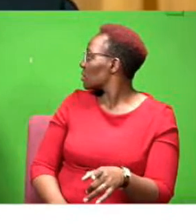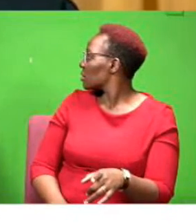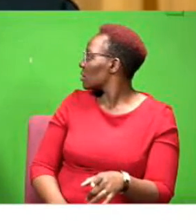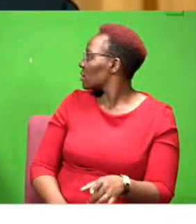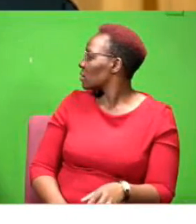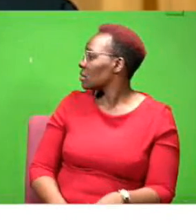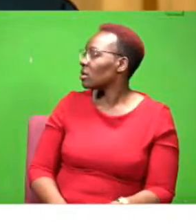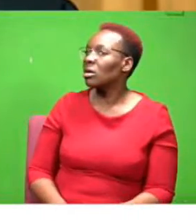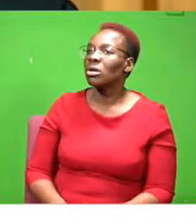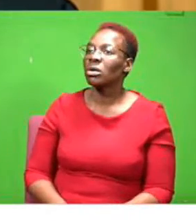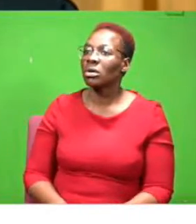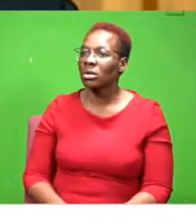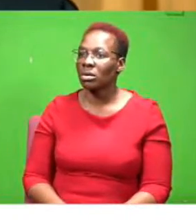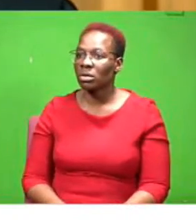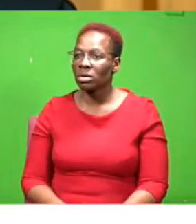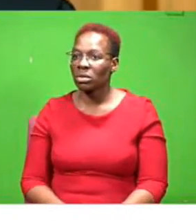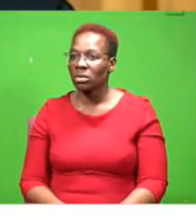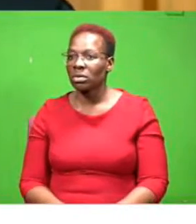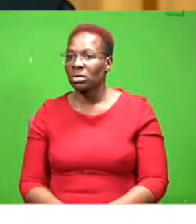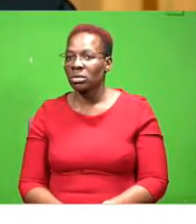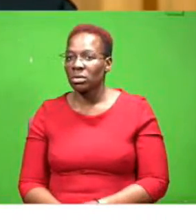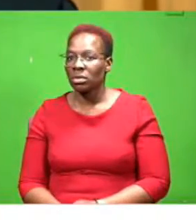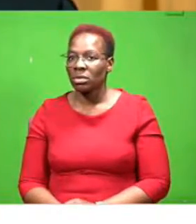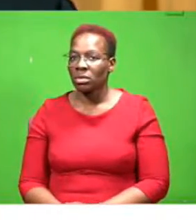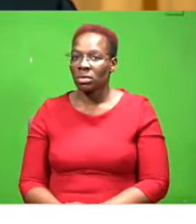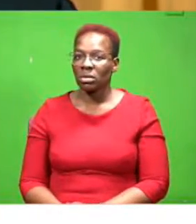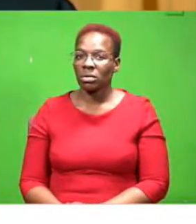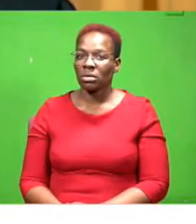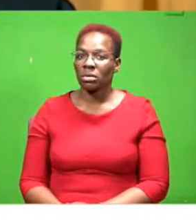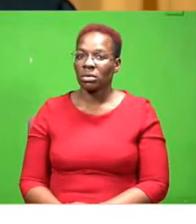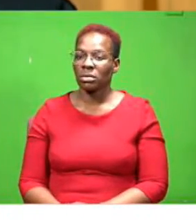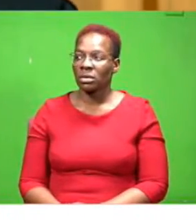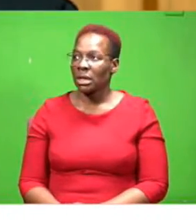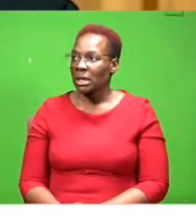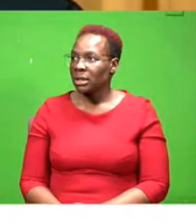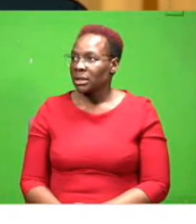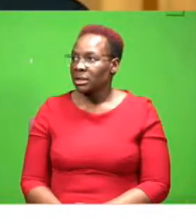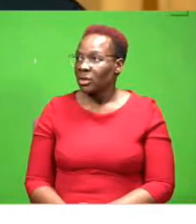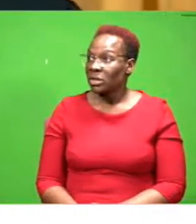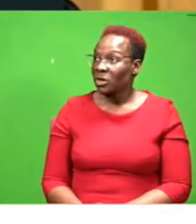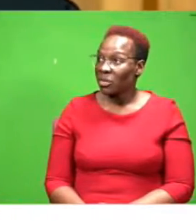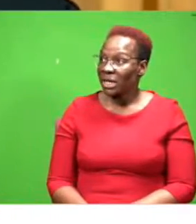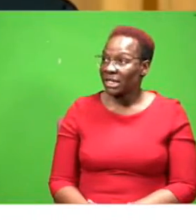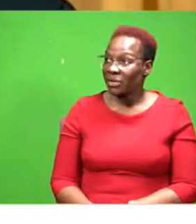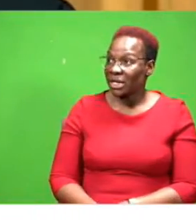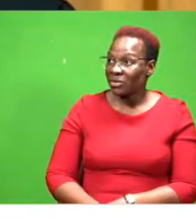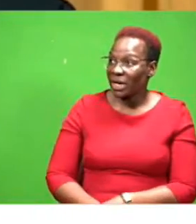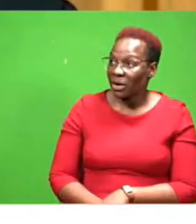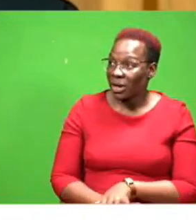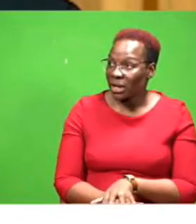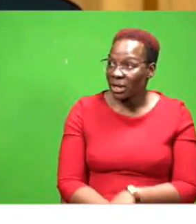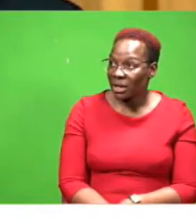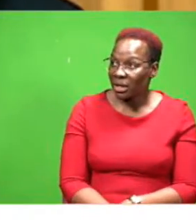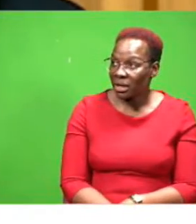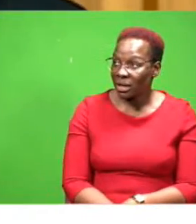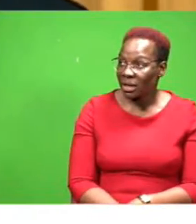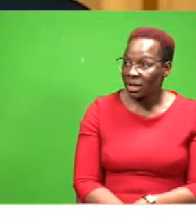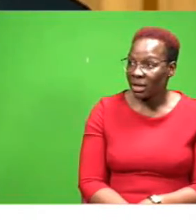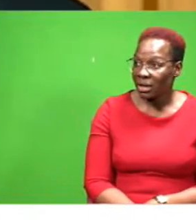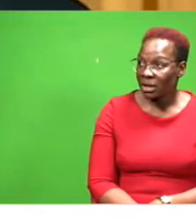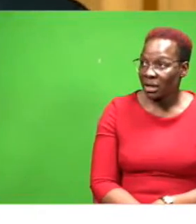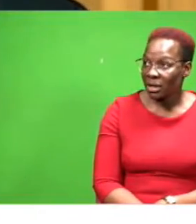and determined their present and future. It was hailed as one of the most progressive and transformative